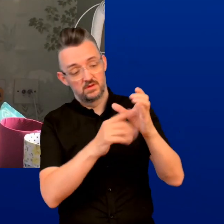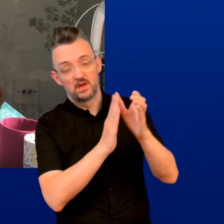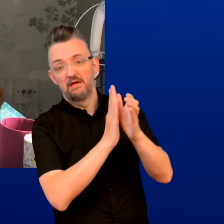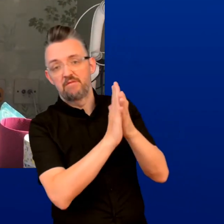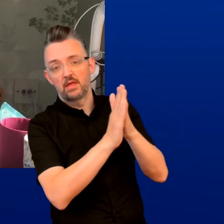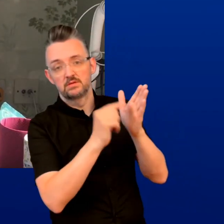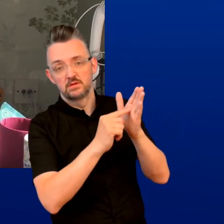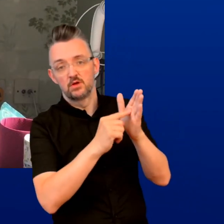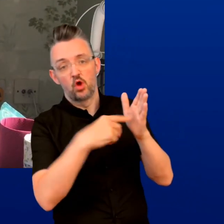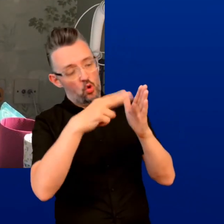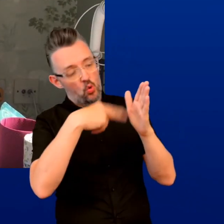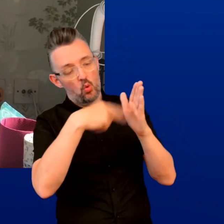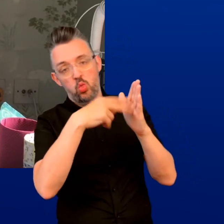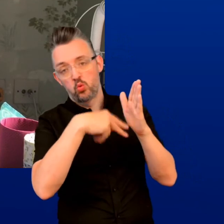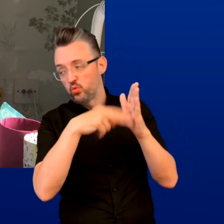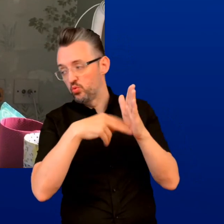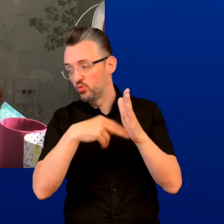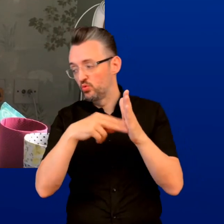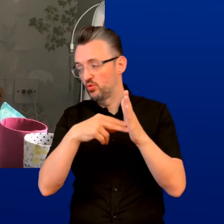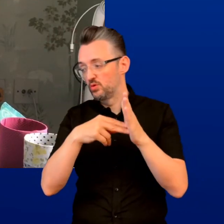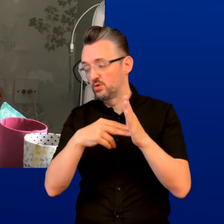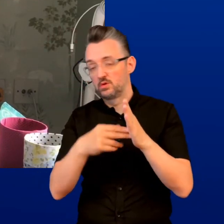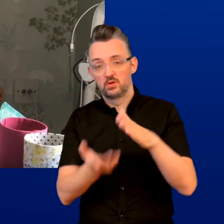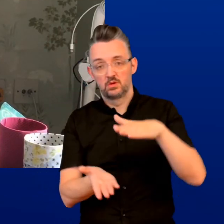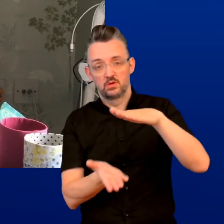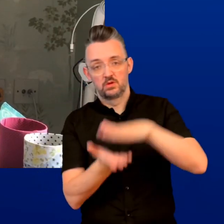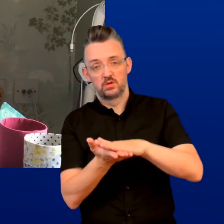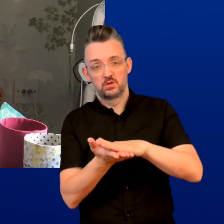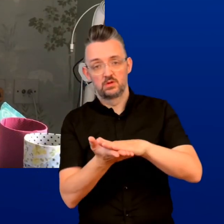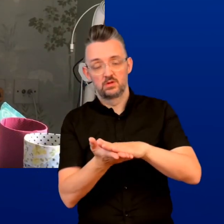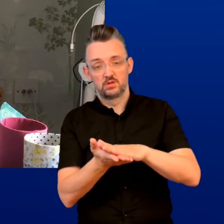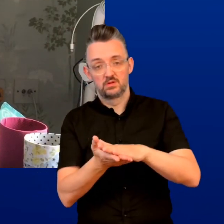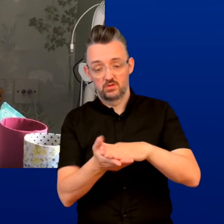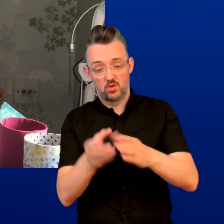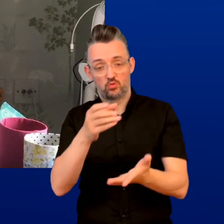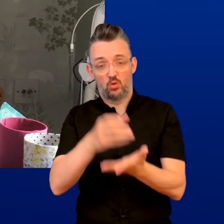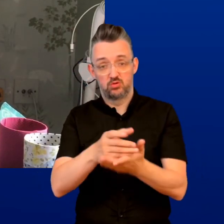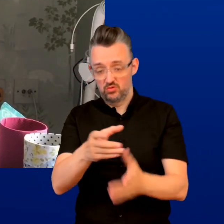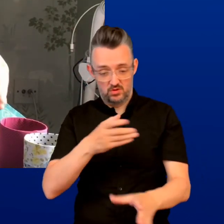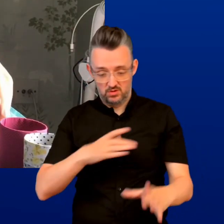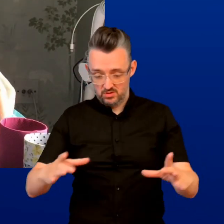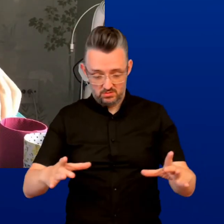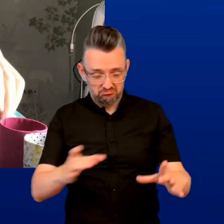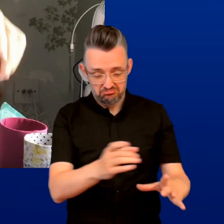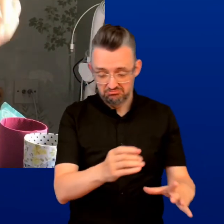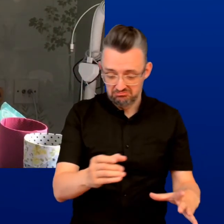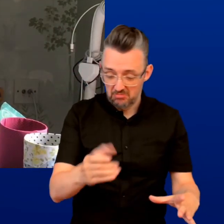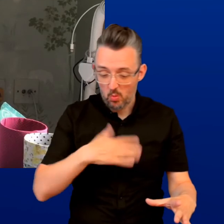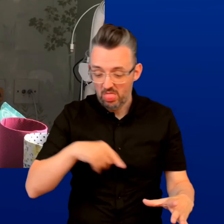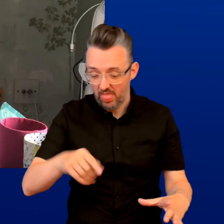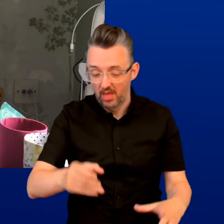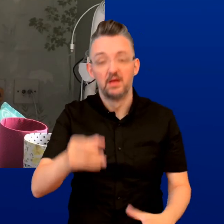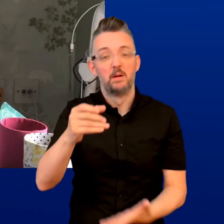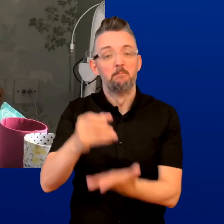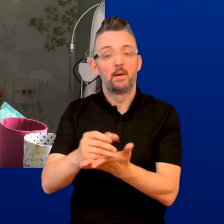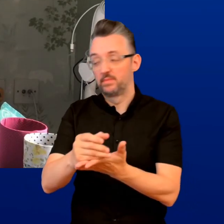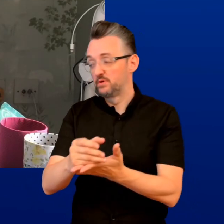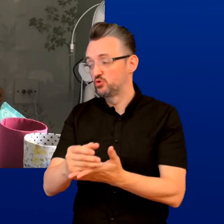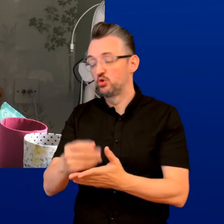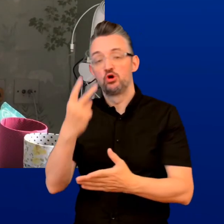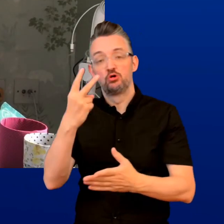under the big toilet roll where you've got a good base, and then just set it where you want to set it. And